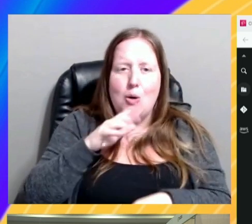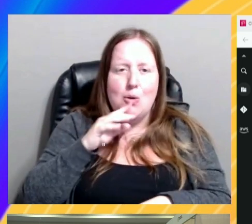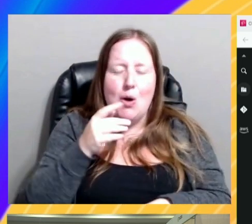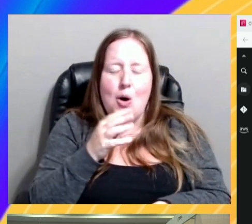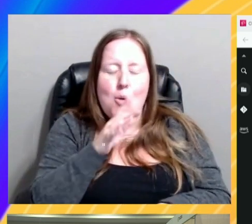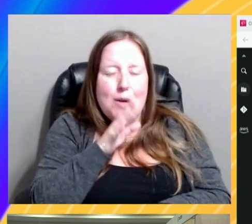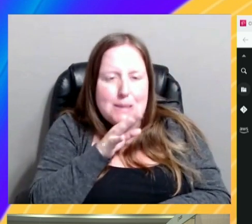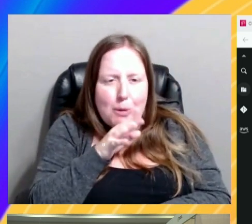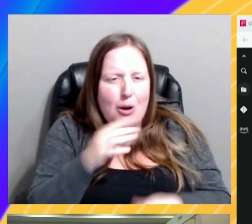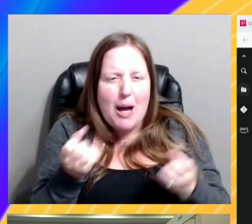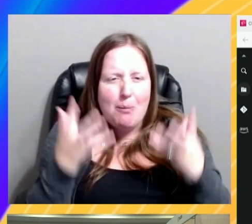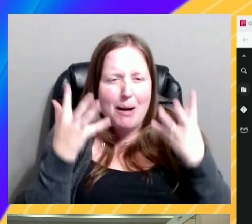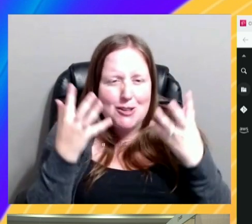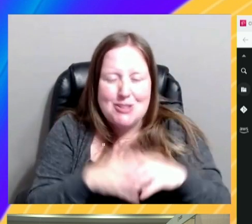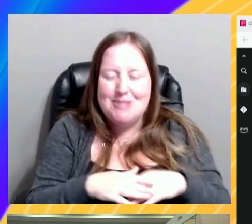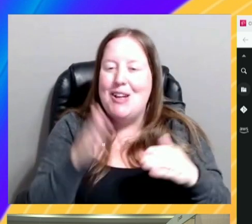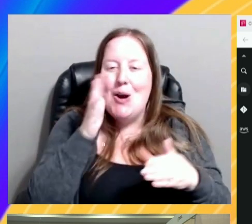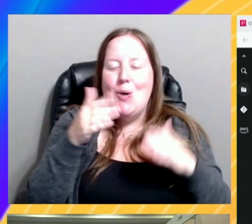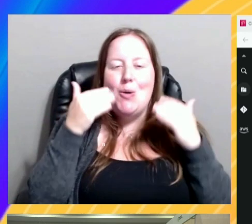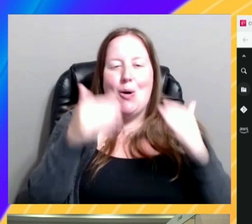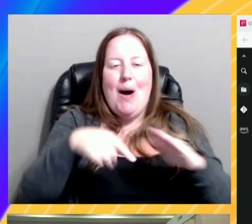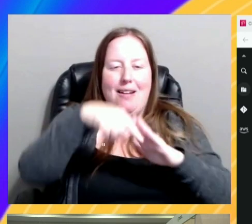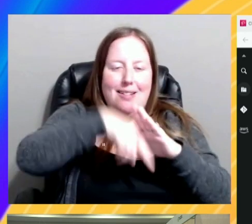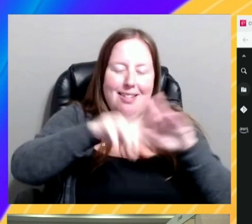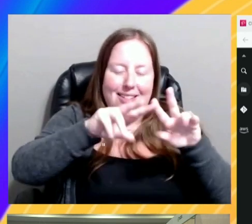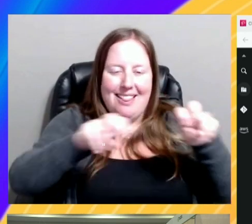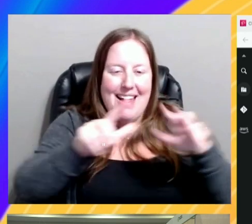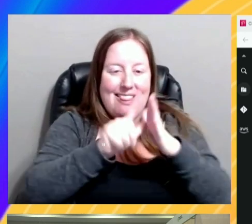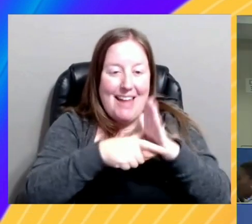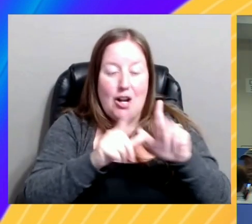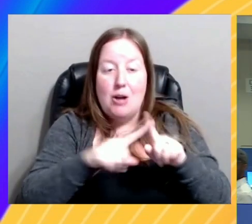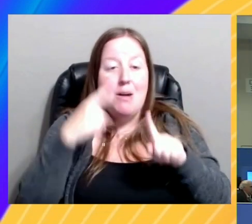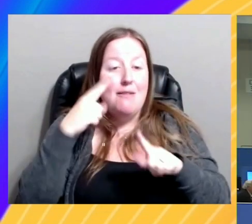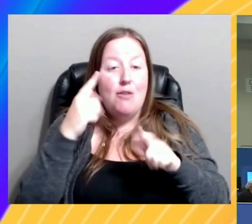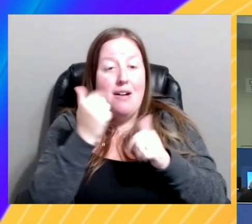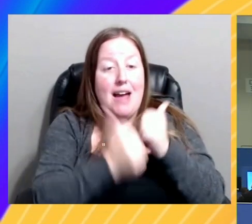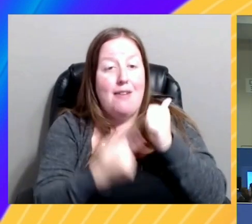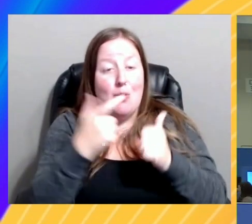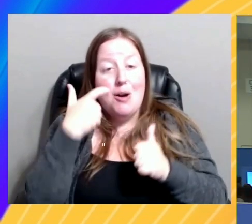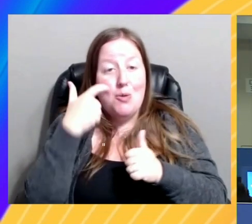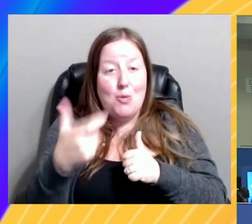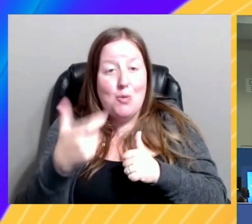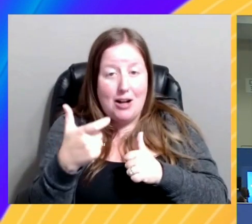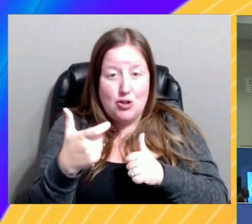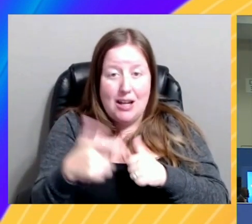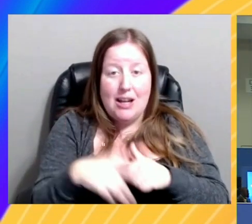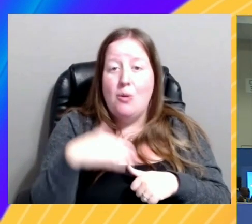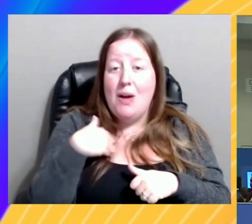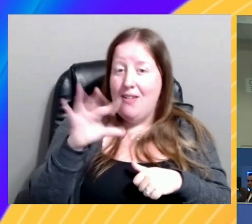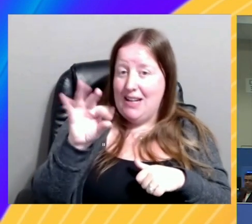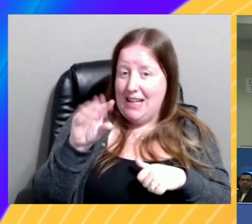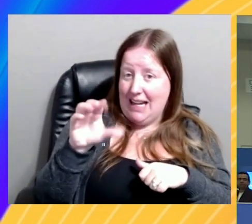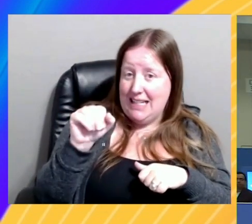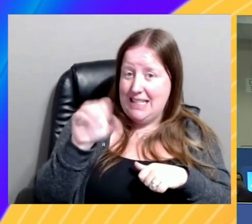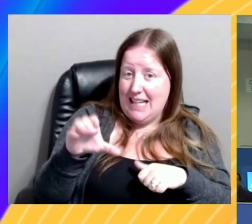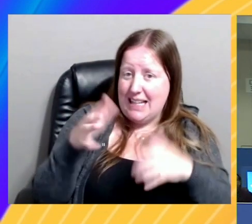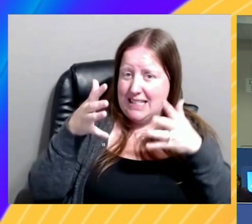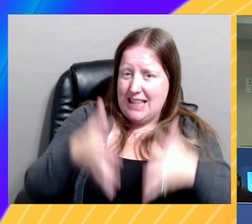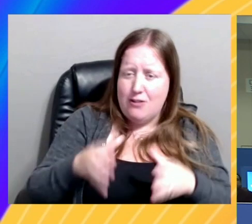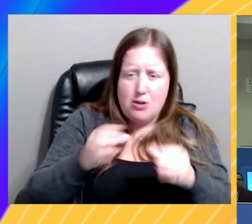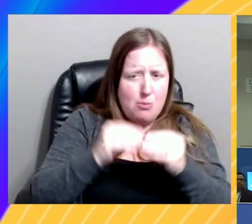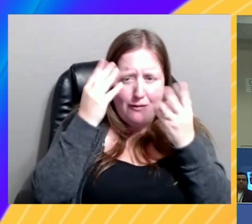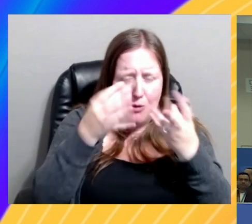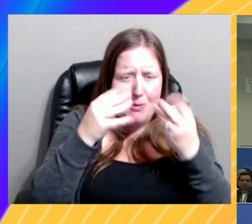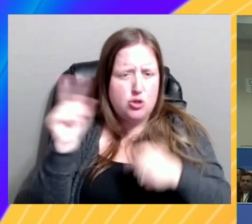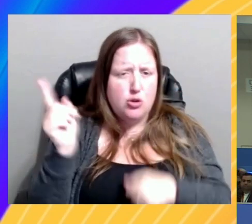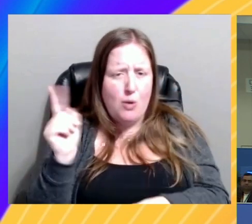So we can go ahead and dig into that later on. But you know what? For all of our friends watching us, we have about 90 seconds left. Where do they go to learn more about this new feature?